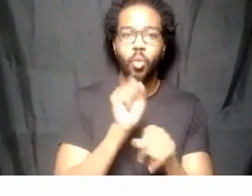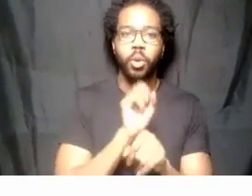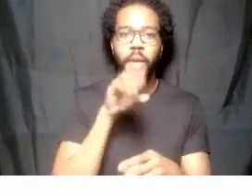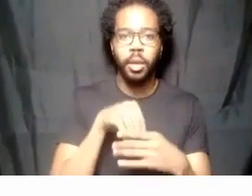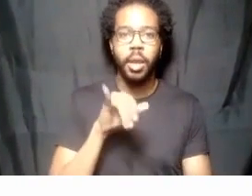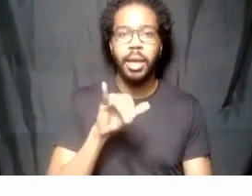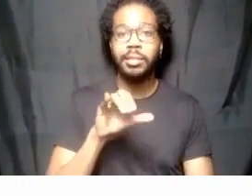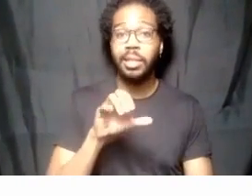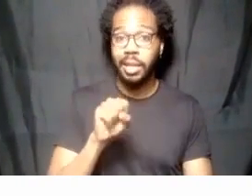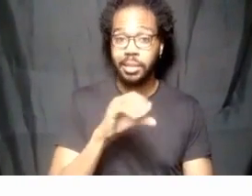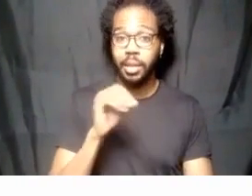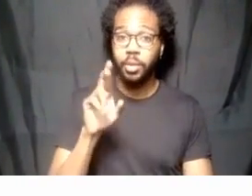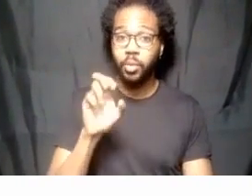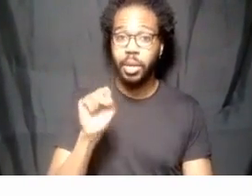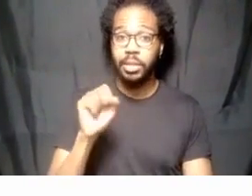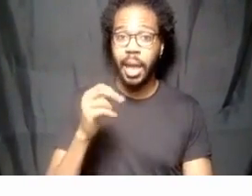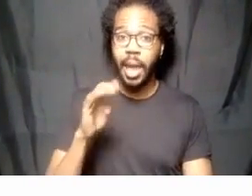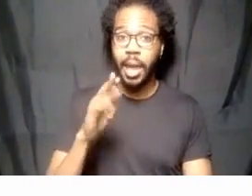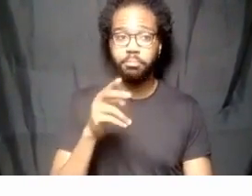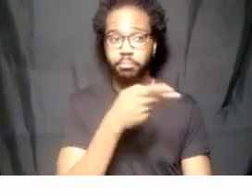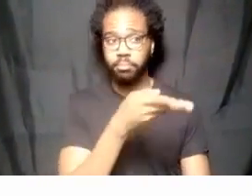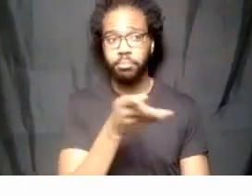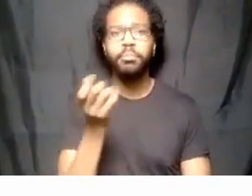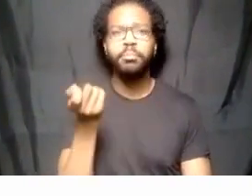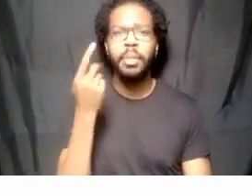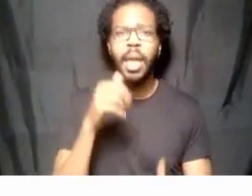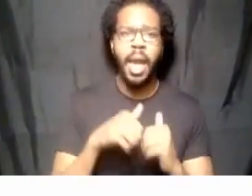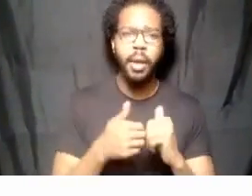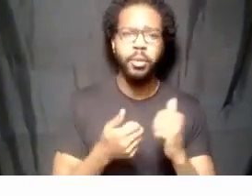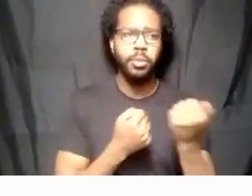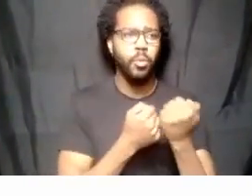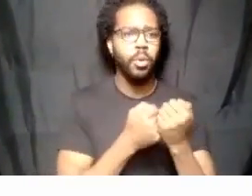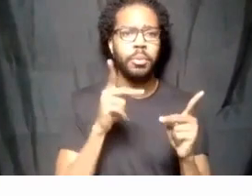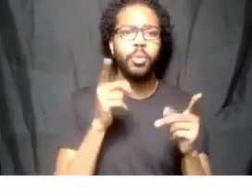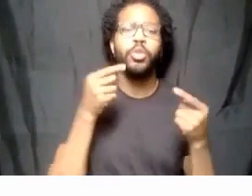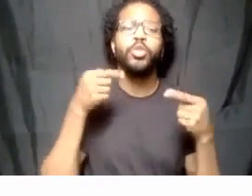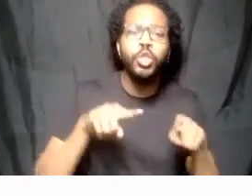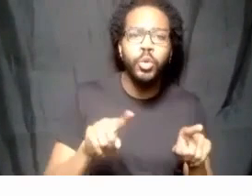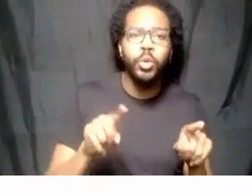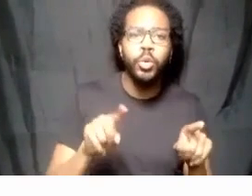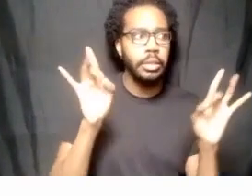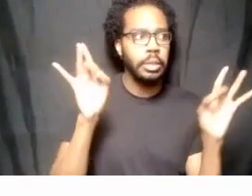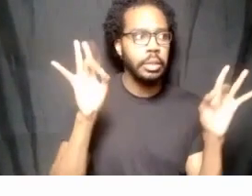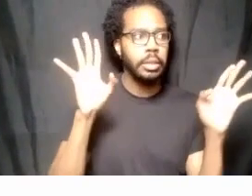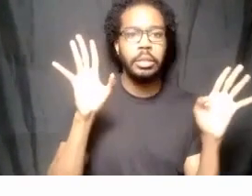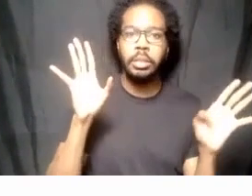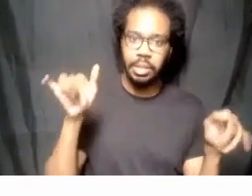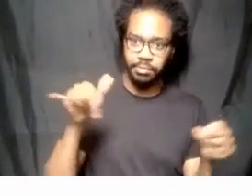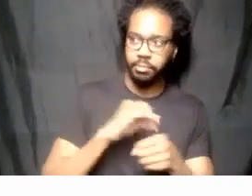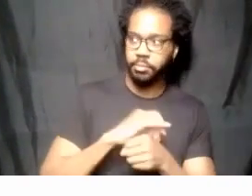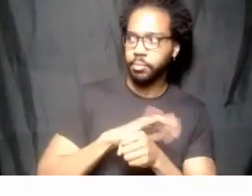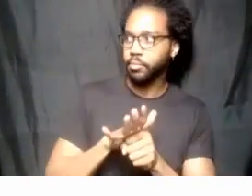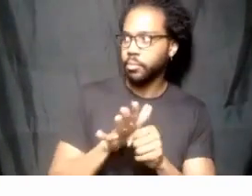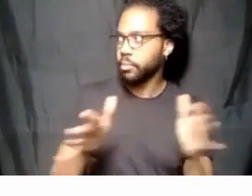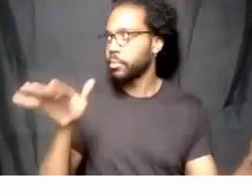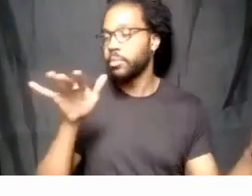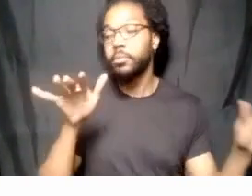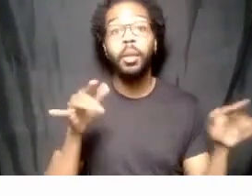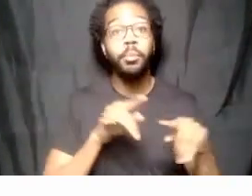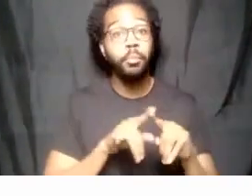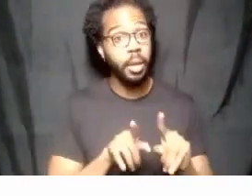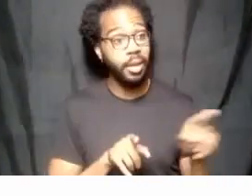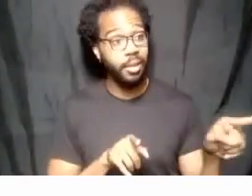and ResHabs who understand how to support people during public health emergencies. However, if they don't